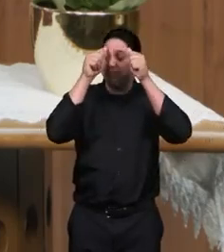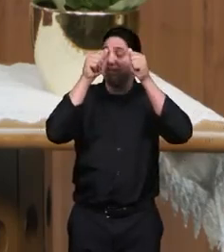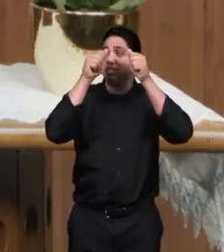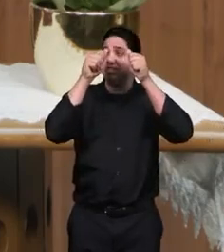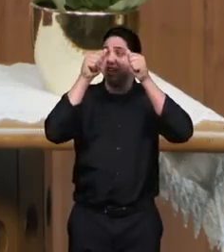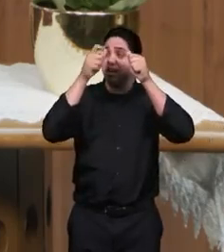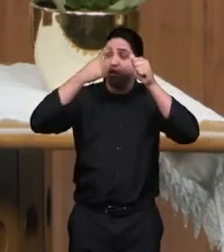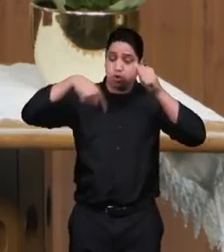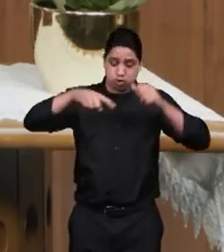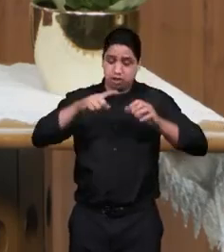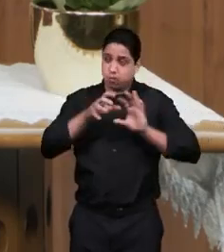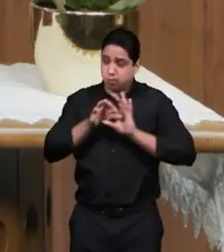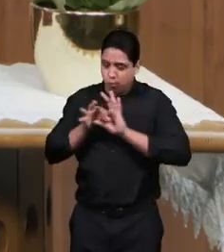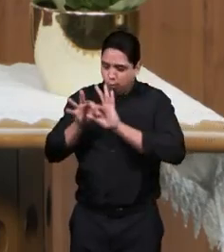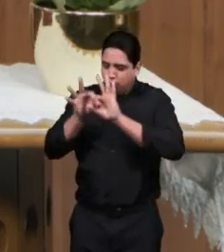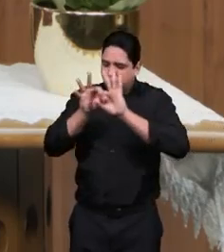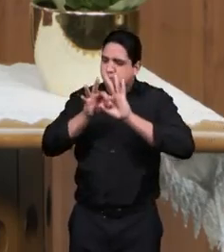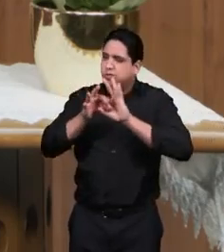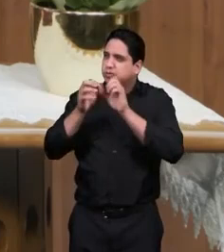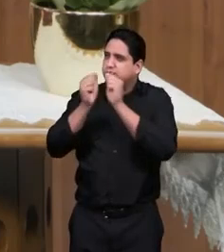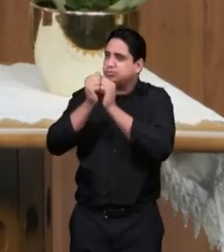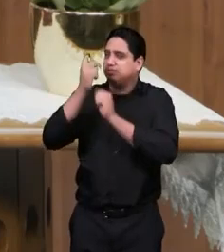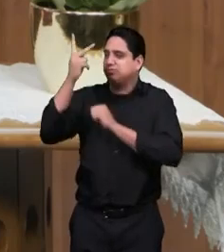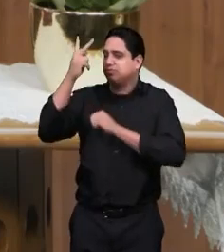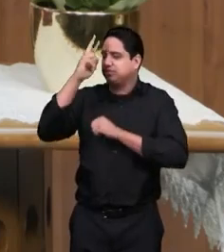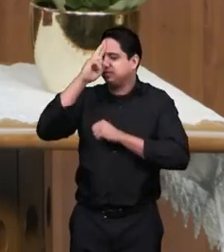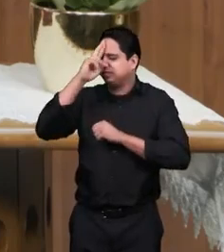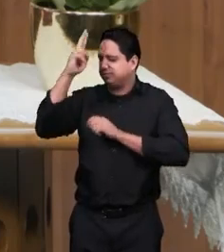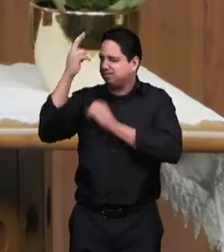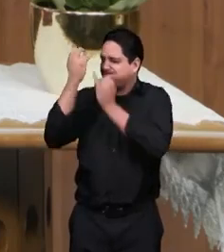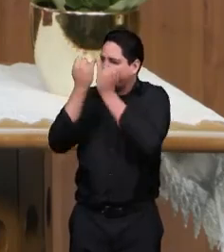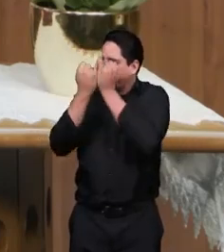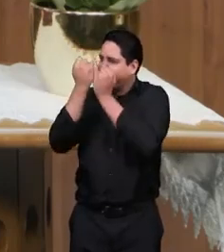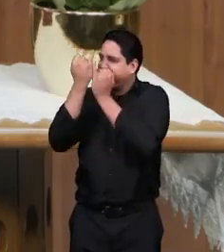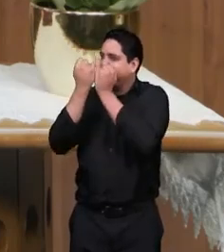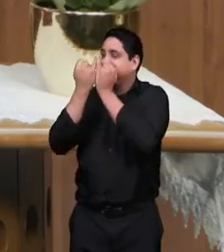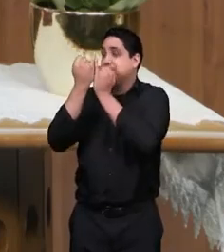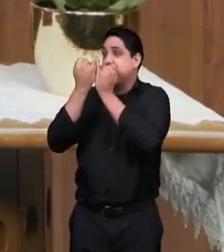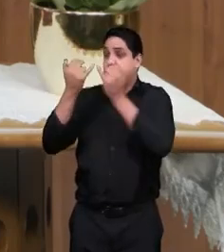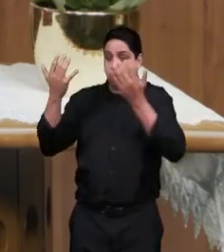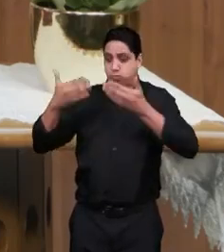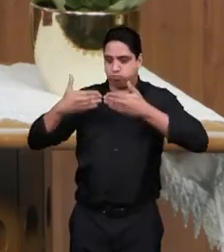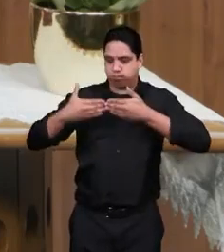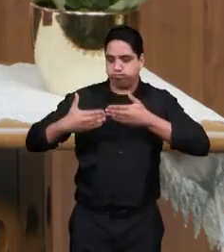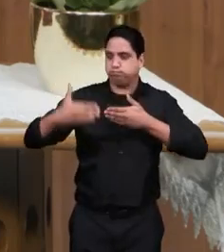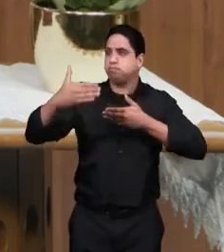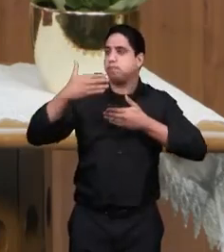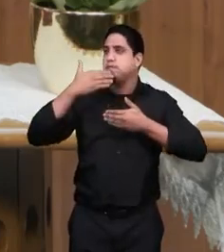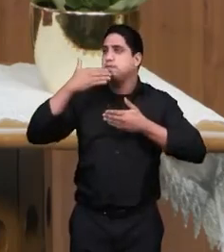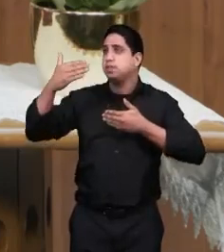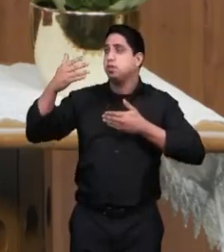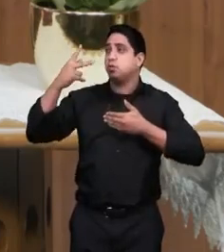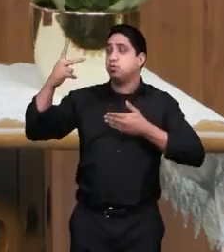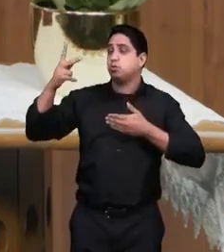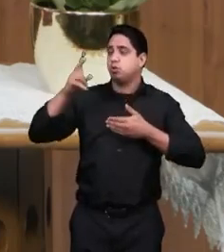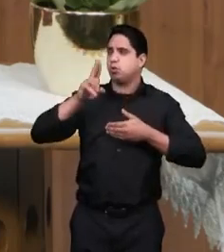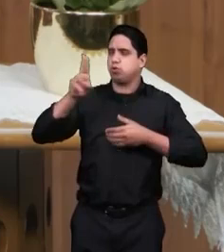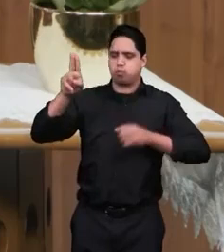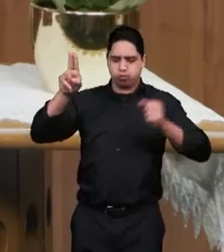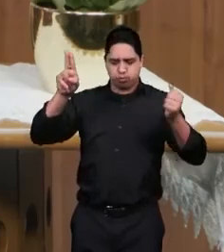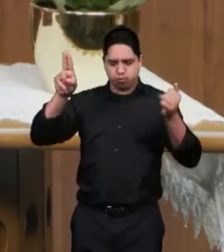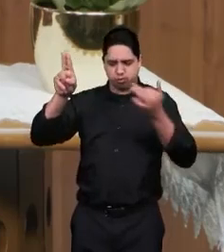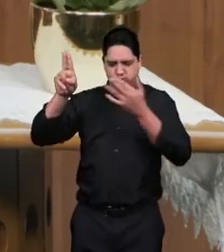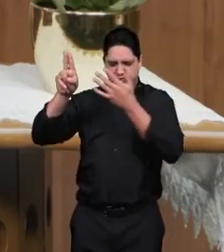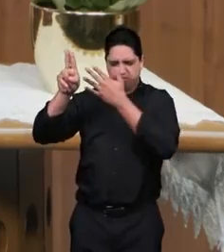to an experience of intimate fellowship with you. And we ask that from this moment on, your name may be